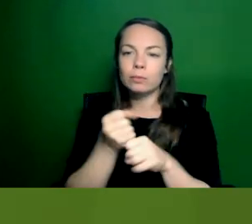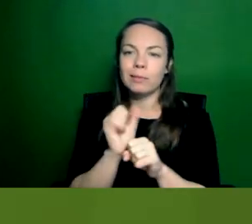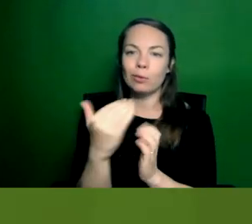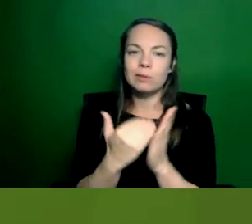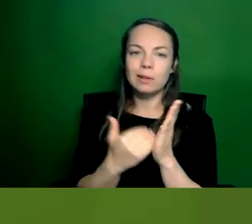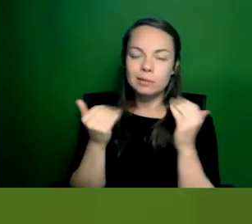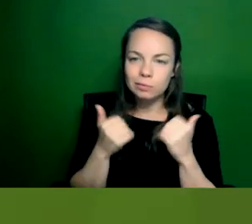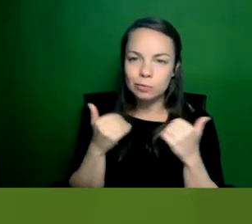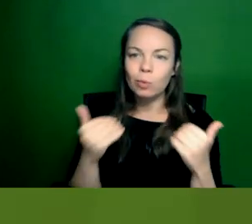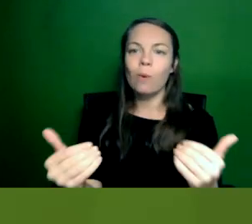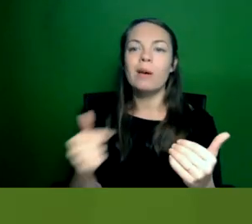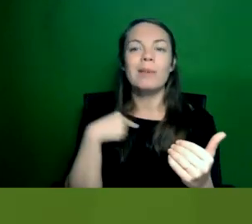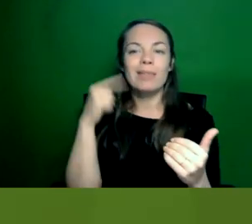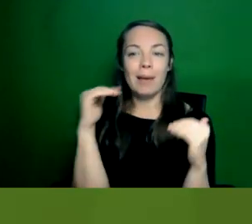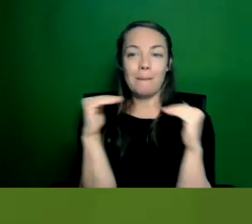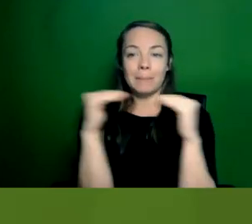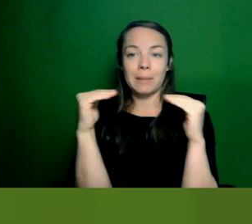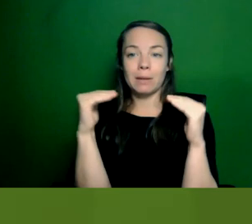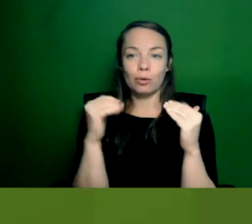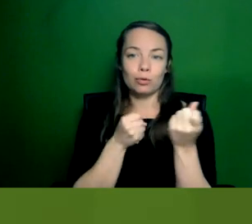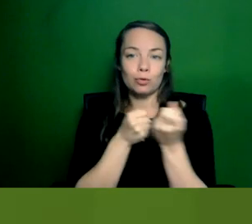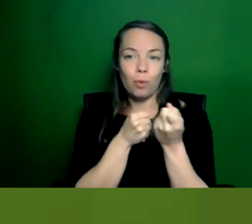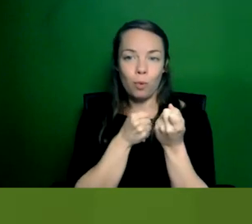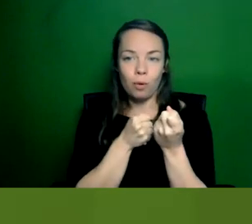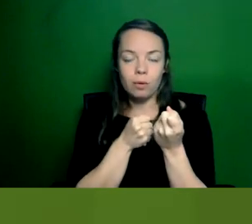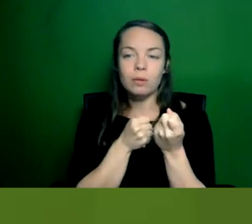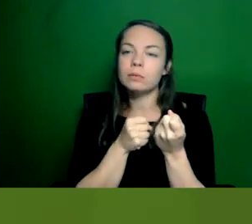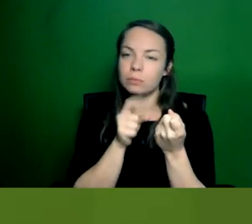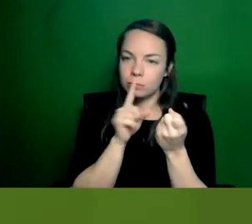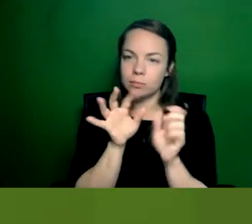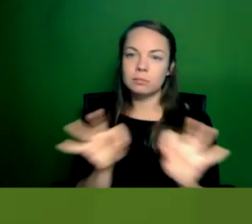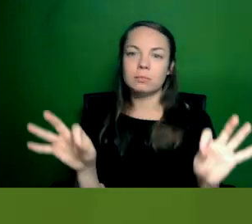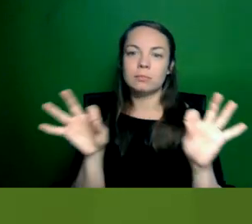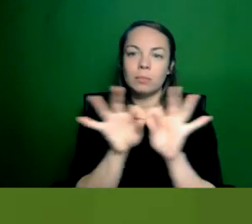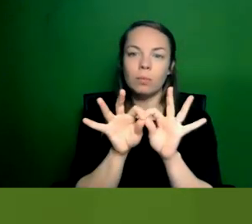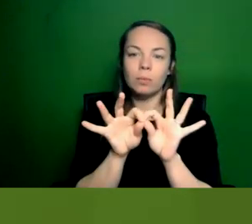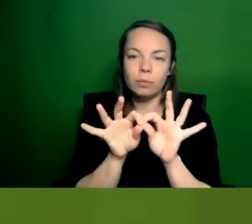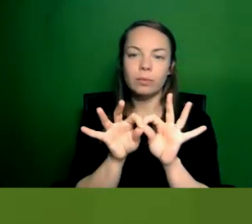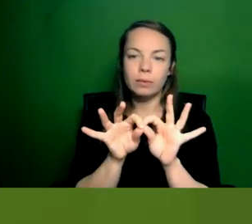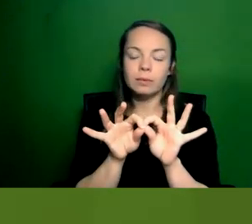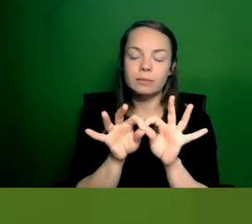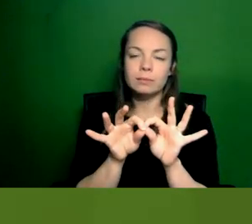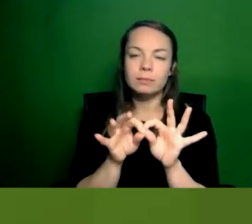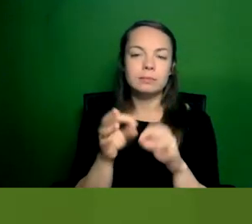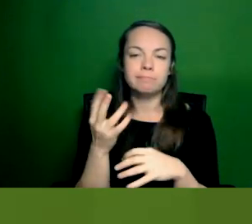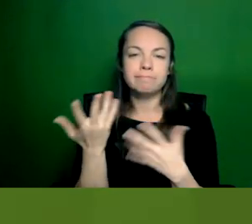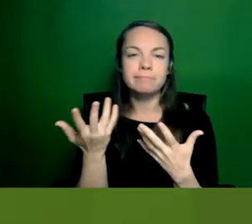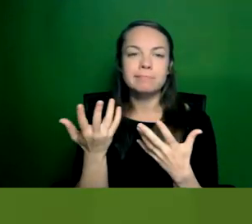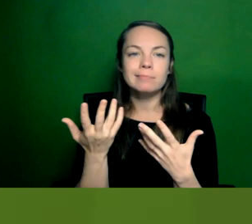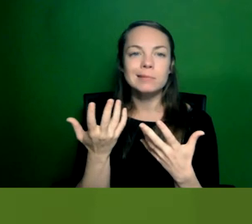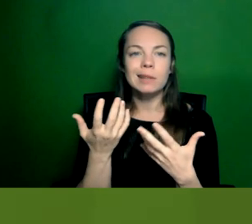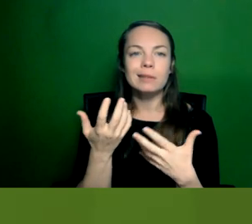But I think that peer support piece, I think, is a great example of just making sure that, you know, we're